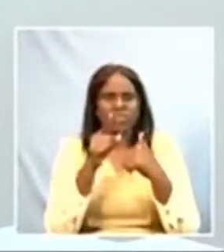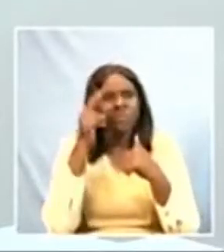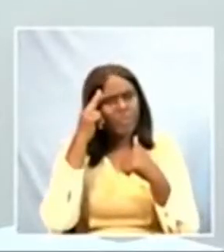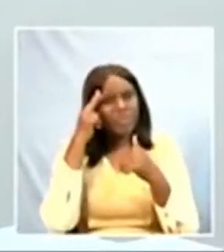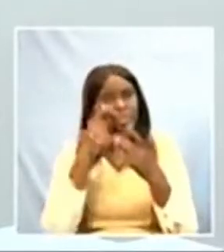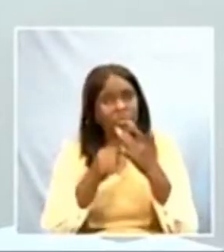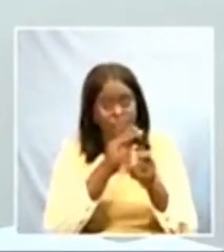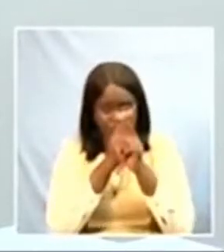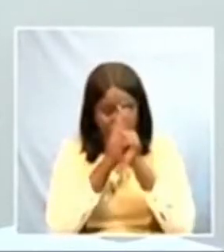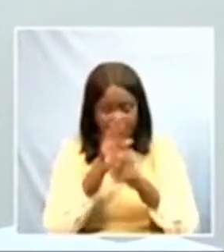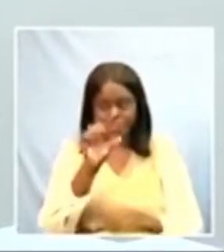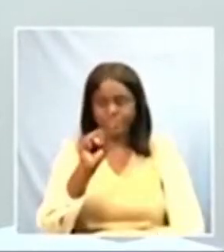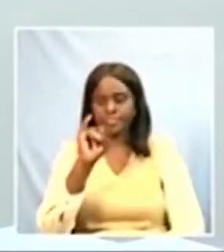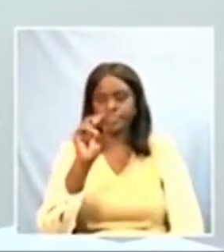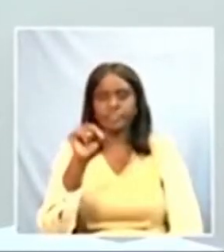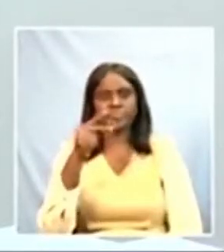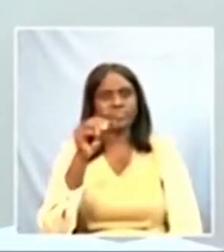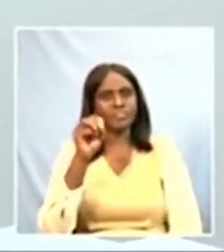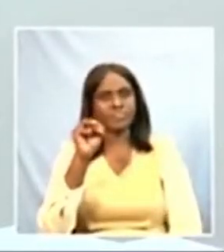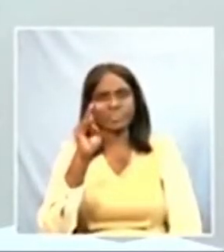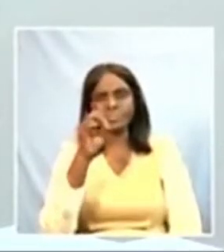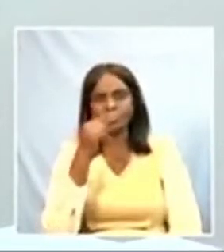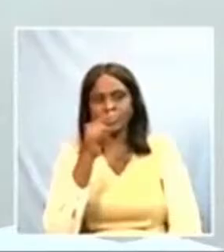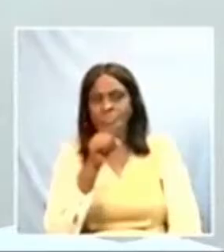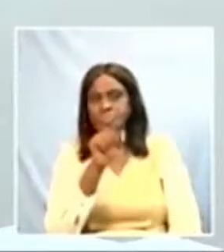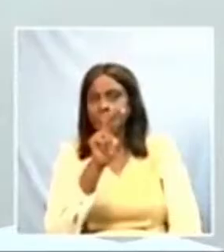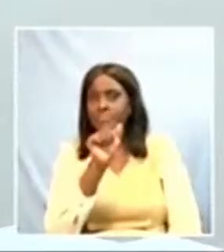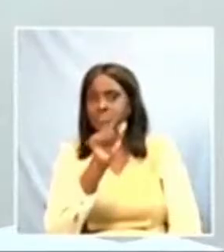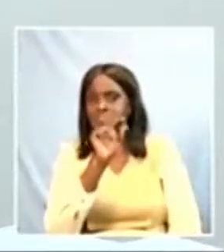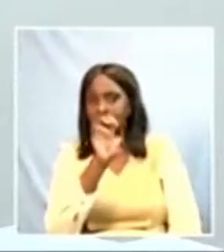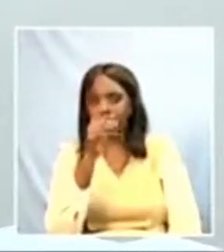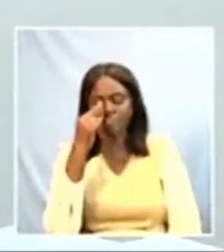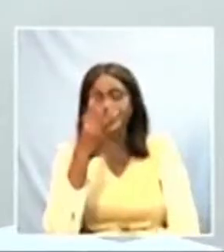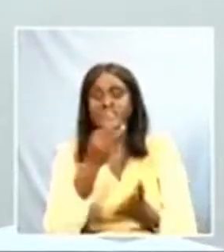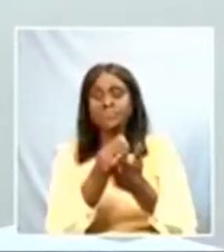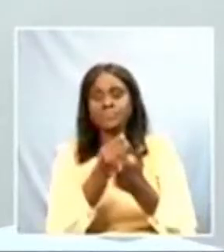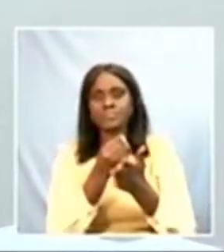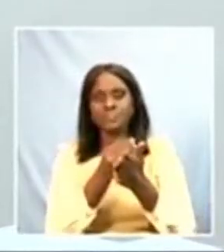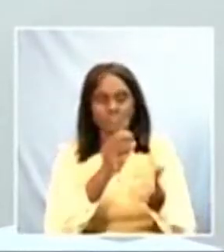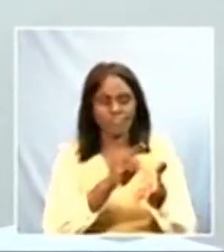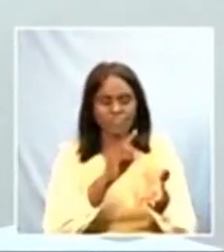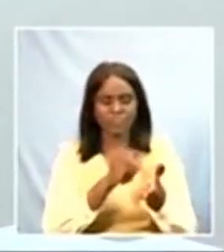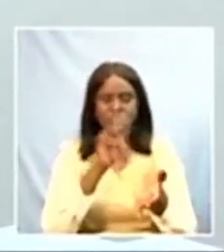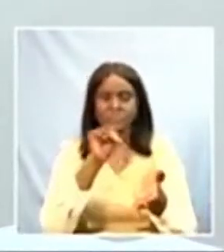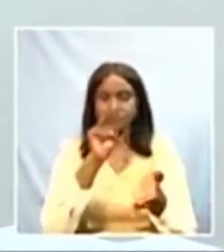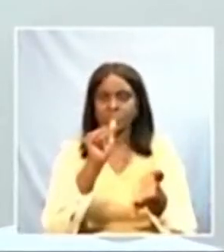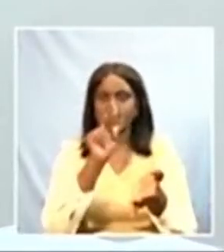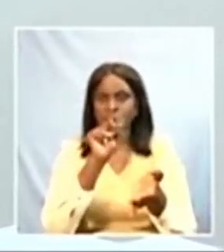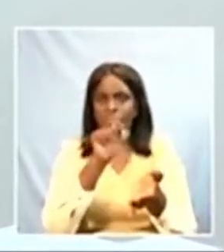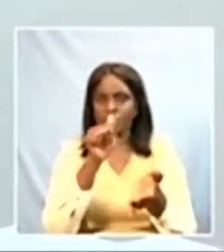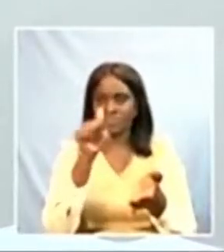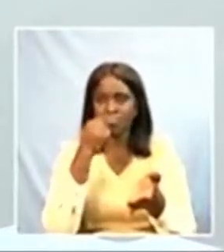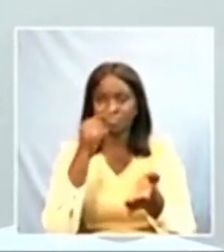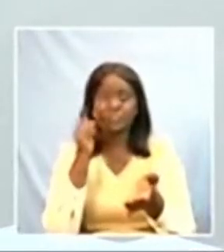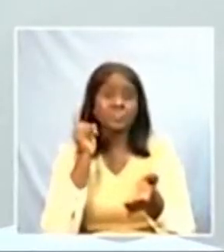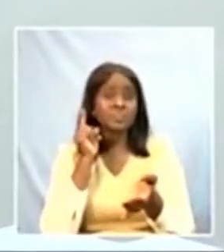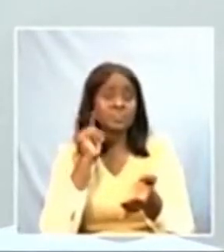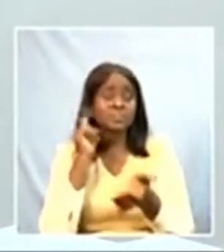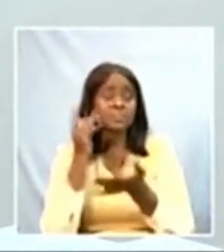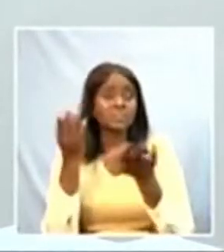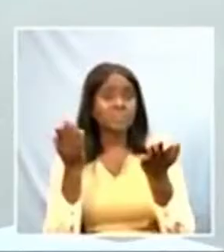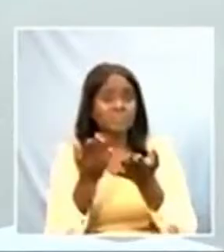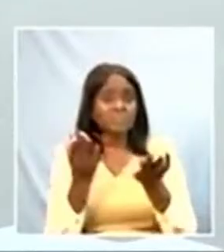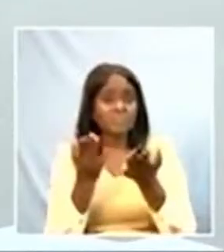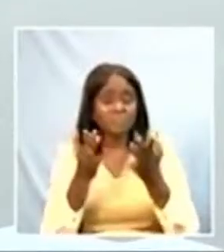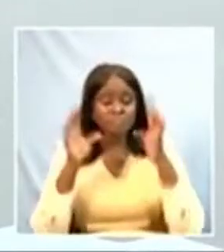what Honorable Singombe said? Value for money. Dr. Mwanza said, if you didn't pick him nicely,